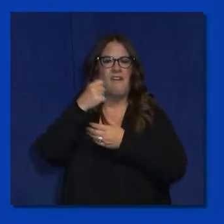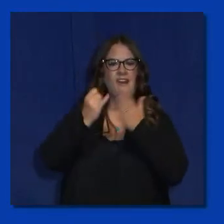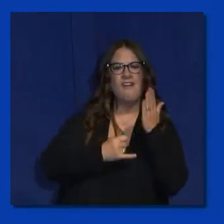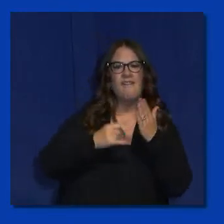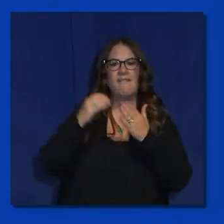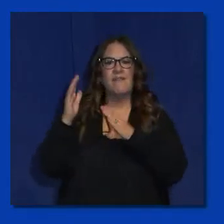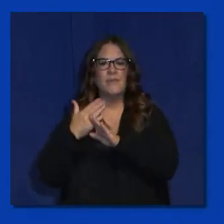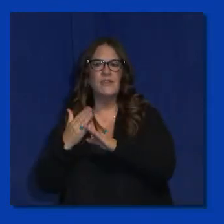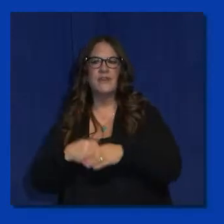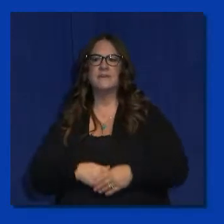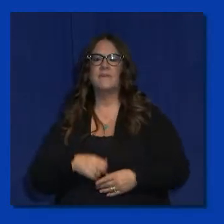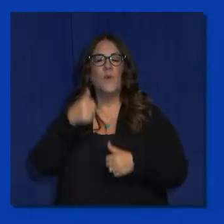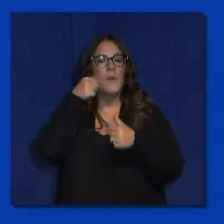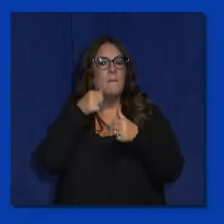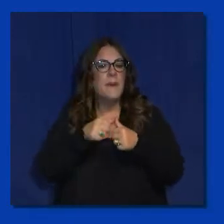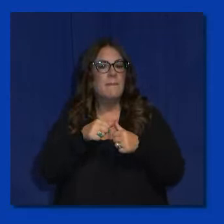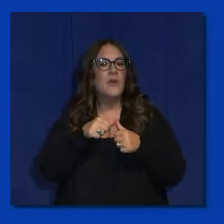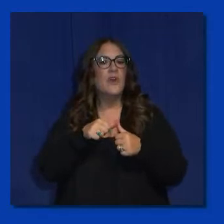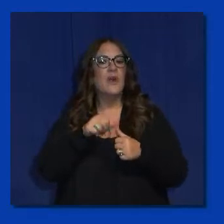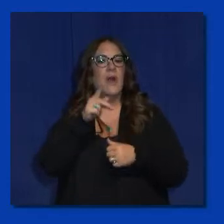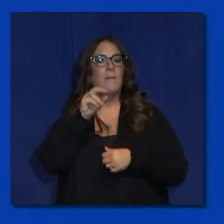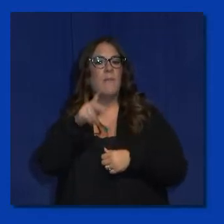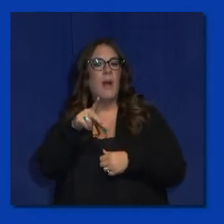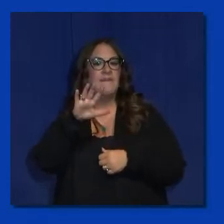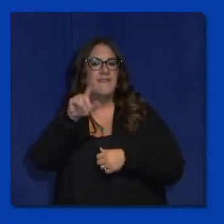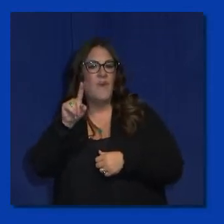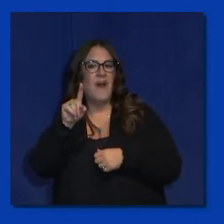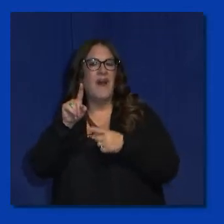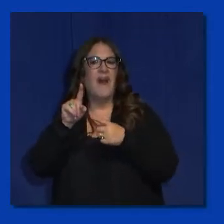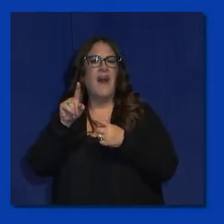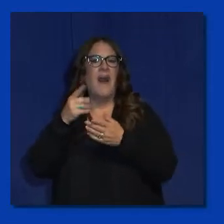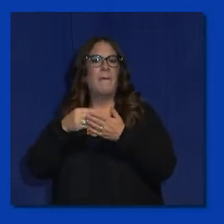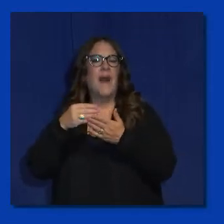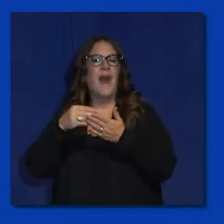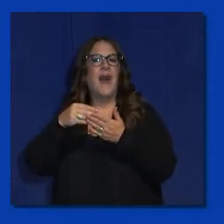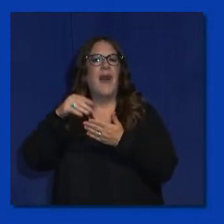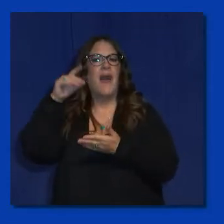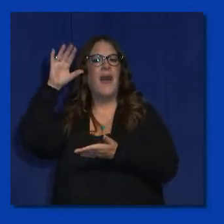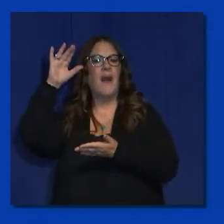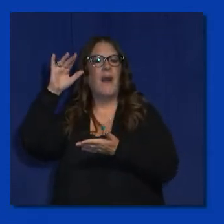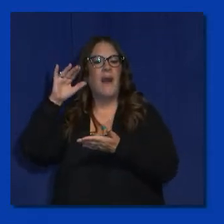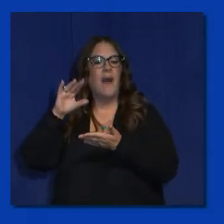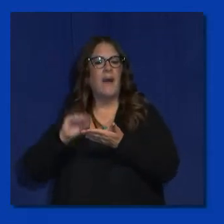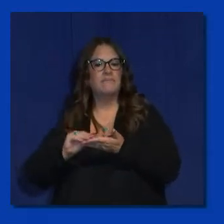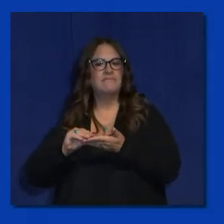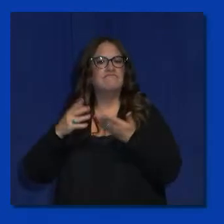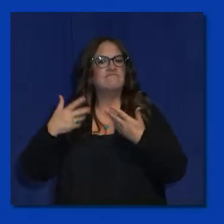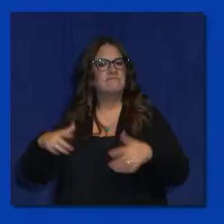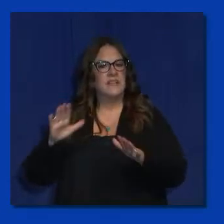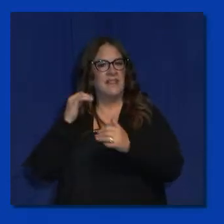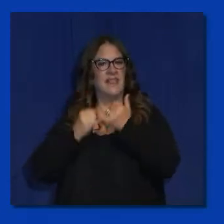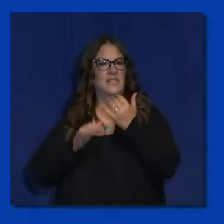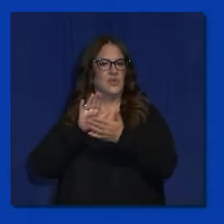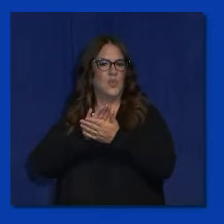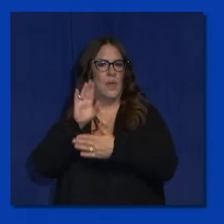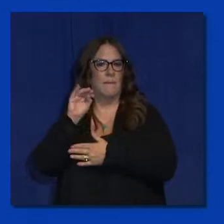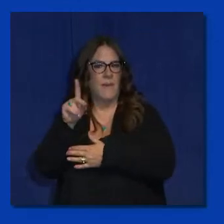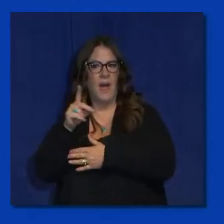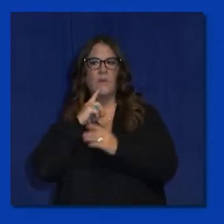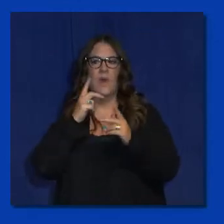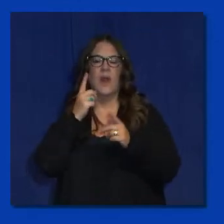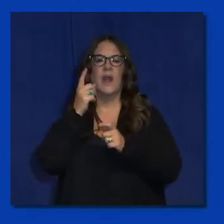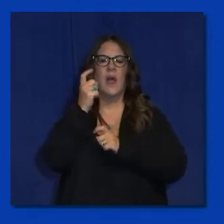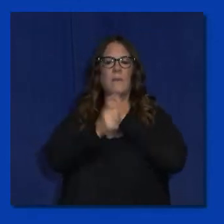facilities. You have Prop 51, you may recall, running out of money. It was the last school bond that was passed. We're going to appropriate $1.4